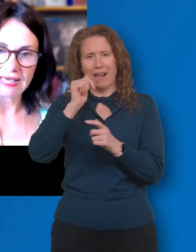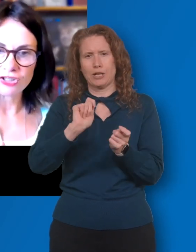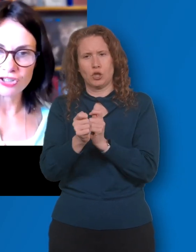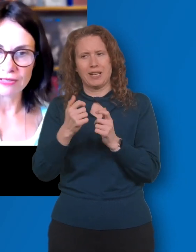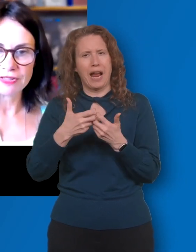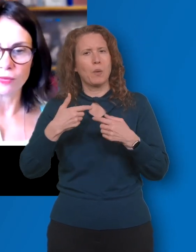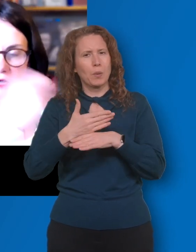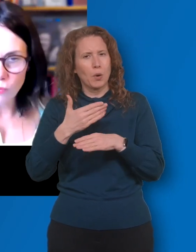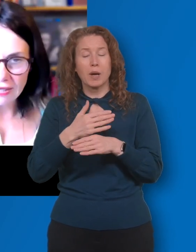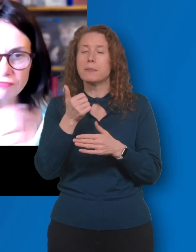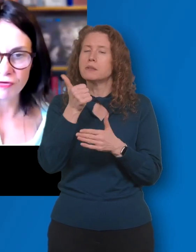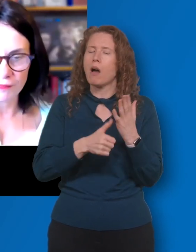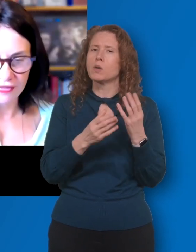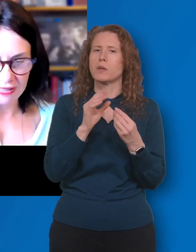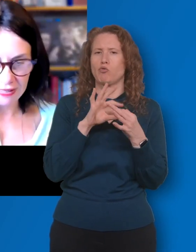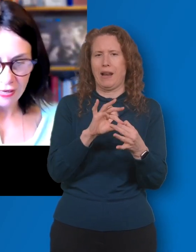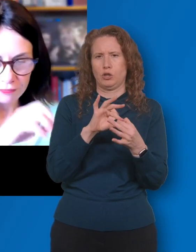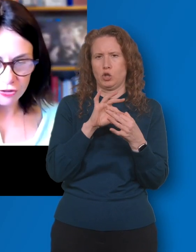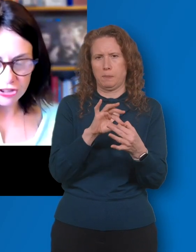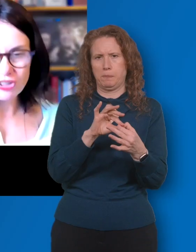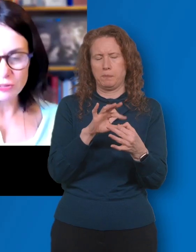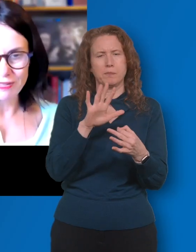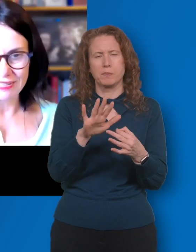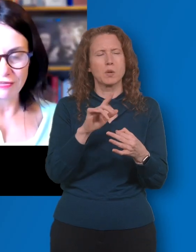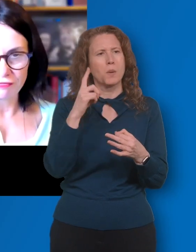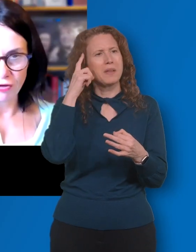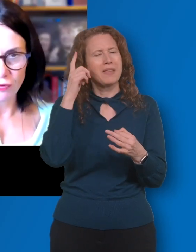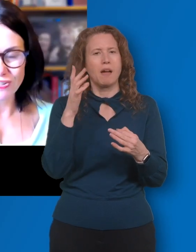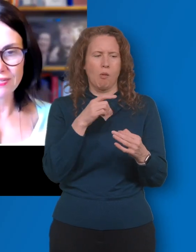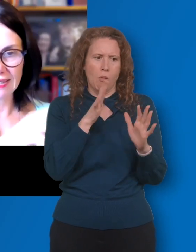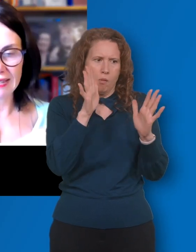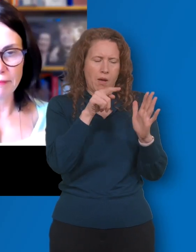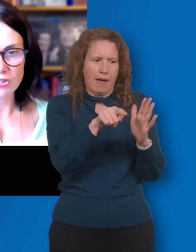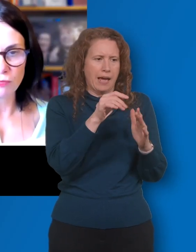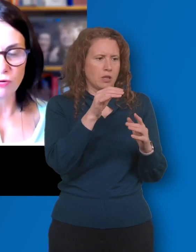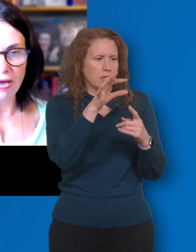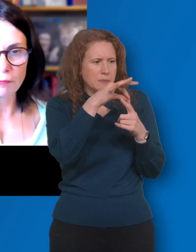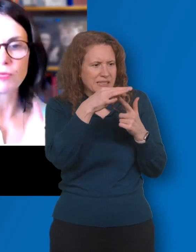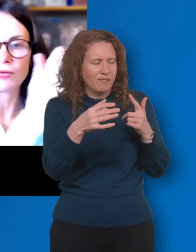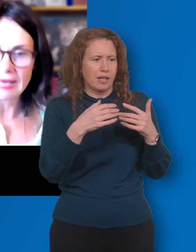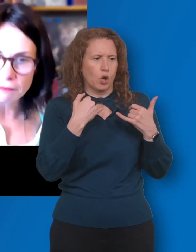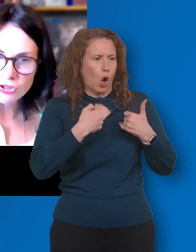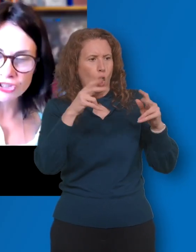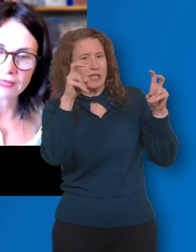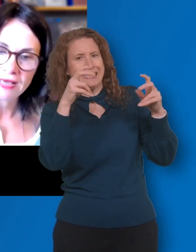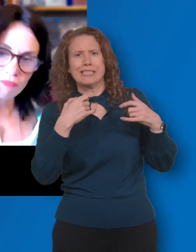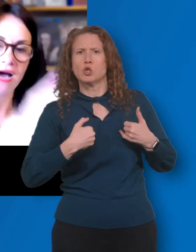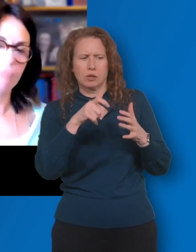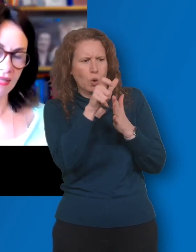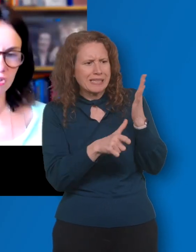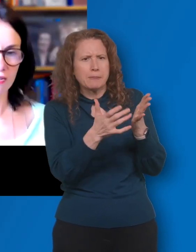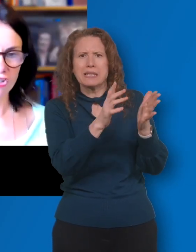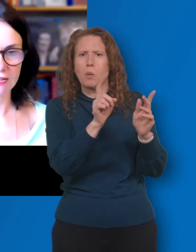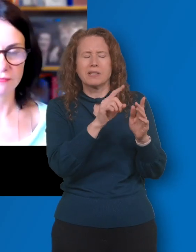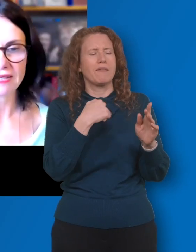with relationships, going away from the condition-specific focus and thinking much more about preemption